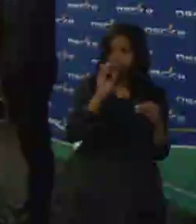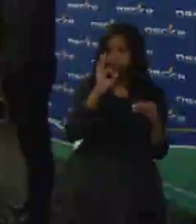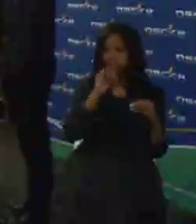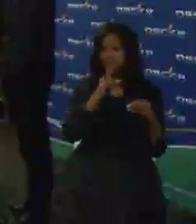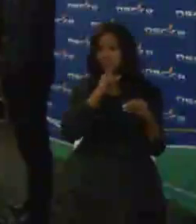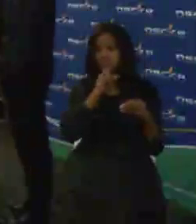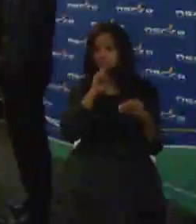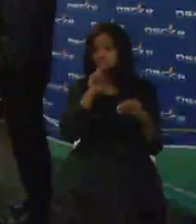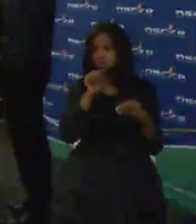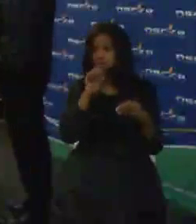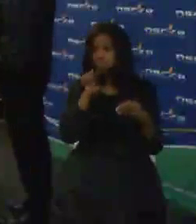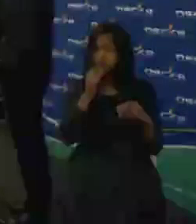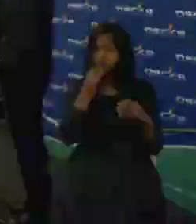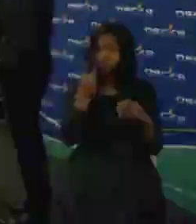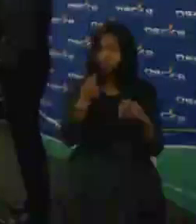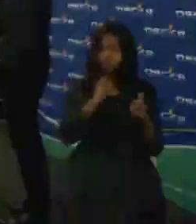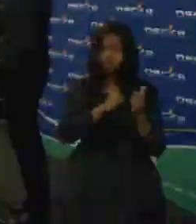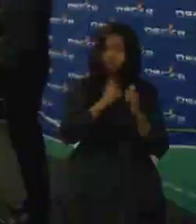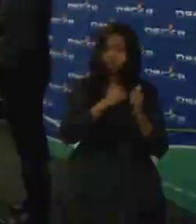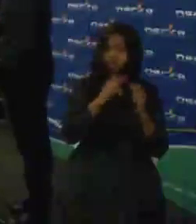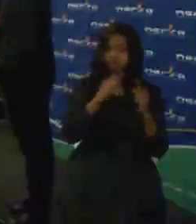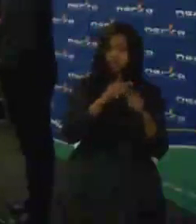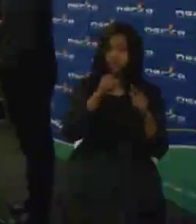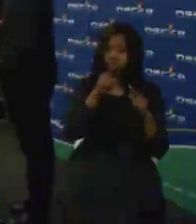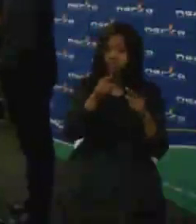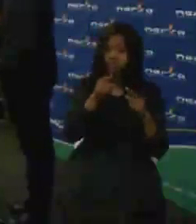and we administer that electricity to